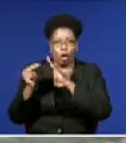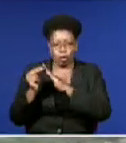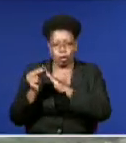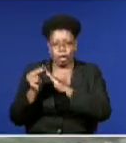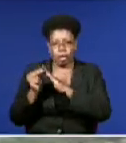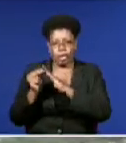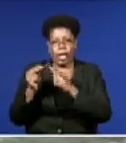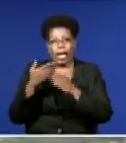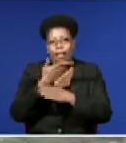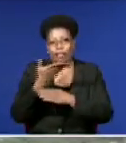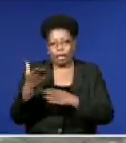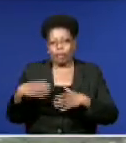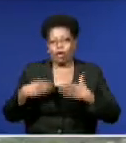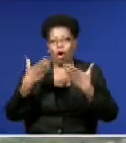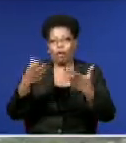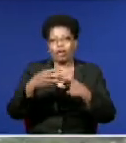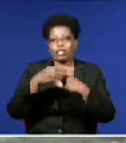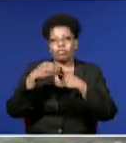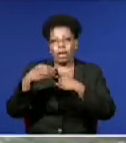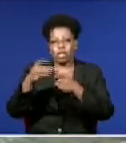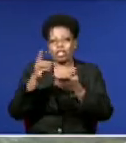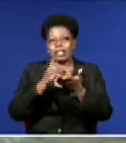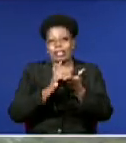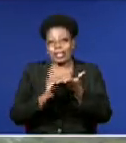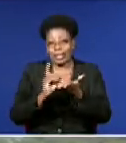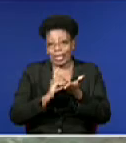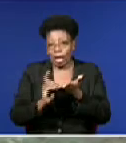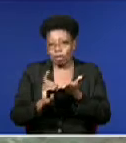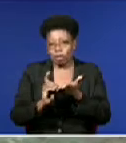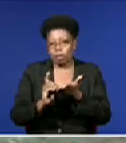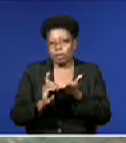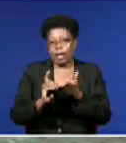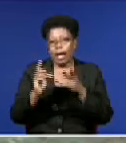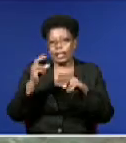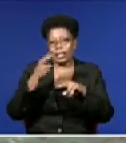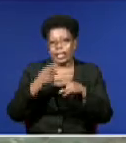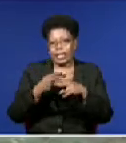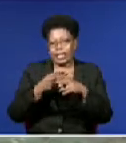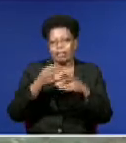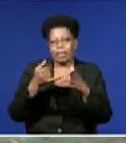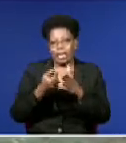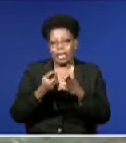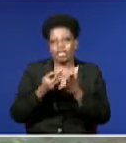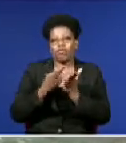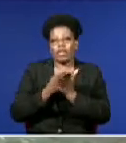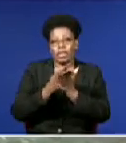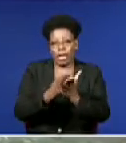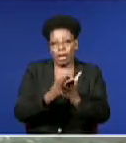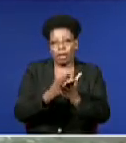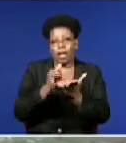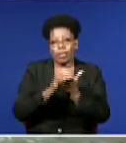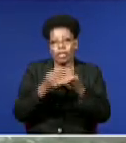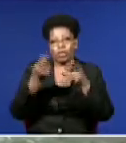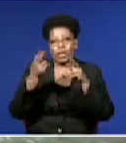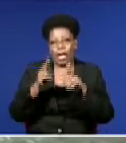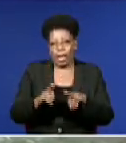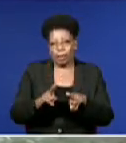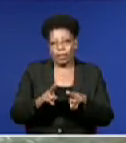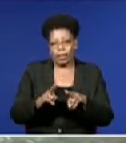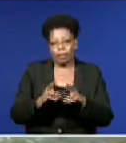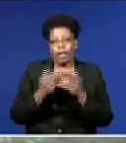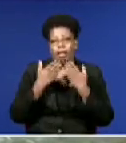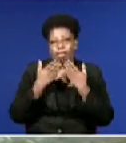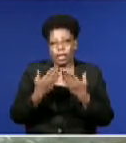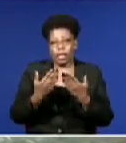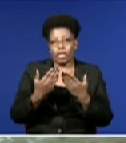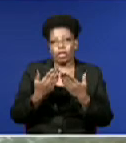Bahama, and they will be offering special discounted rates under the code name It's Regatta. And that's what's happening this year at This Year Regatta. Thank you